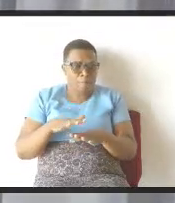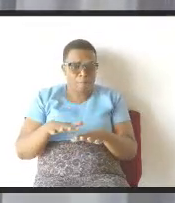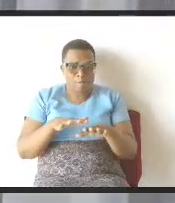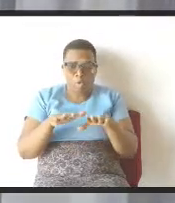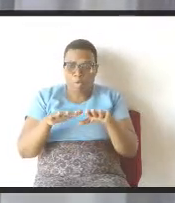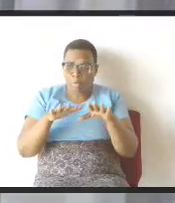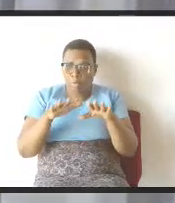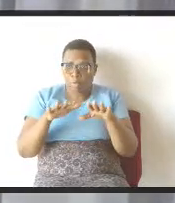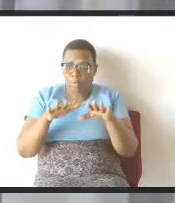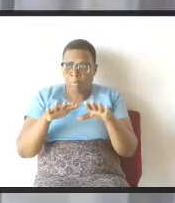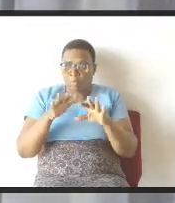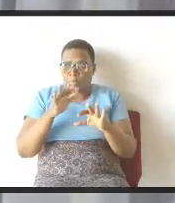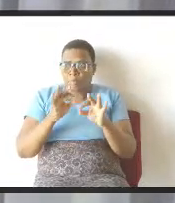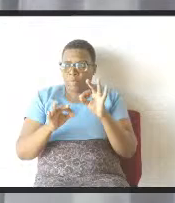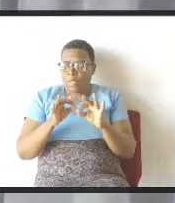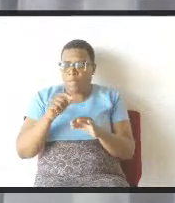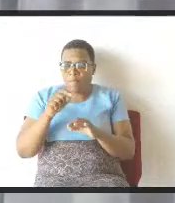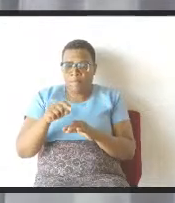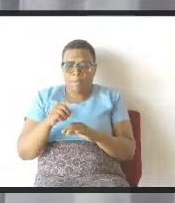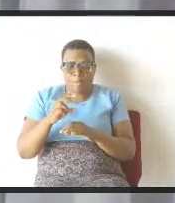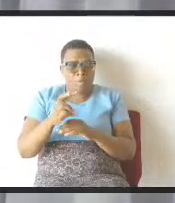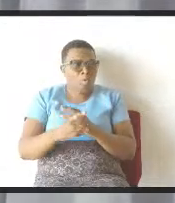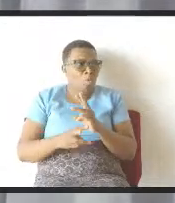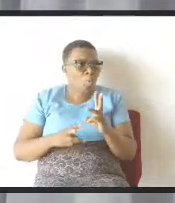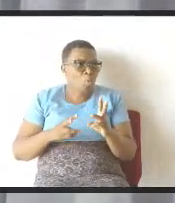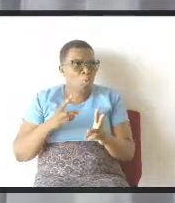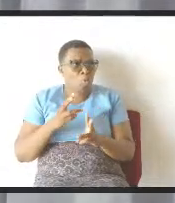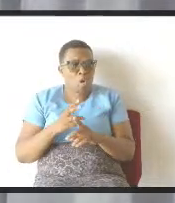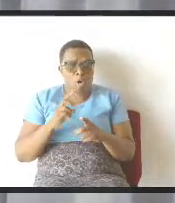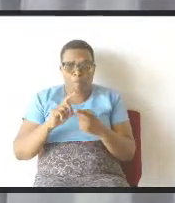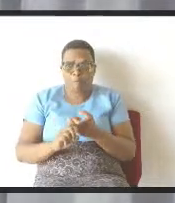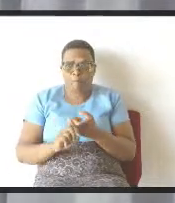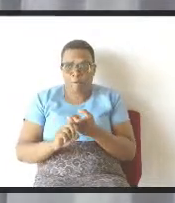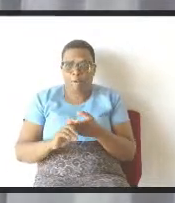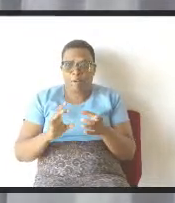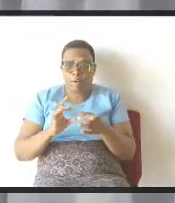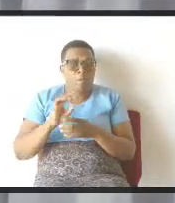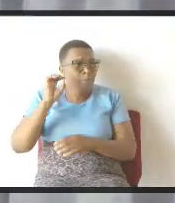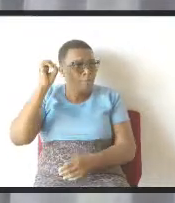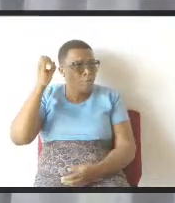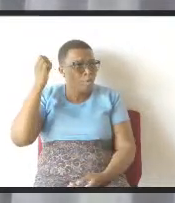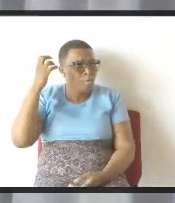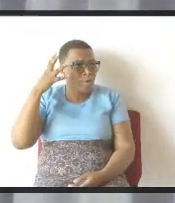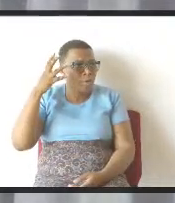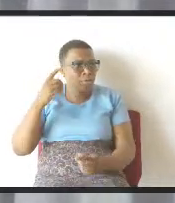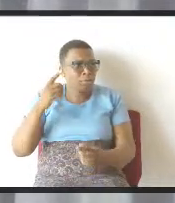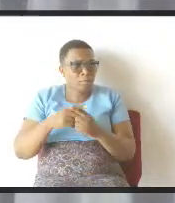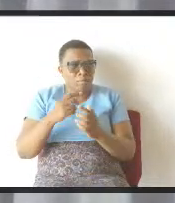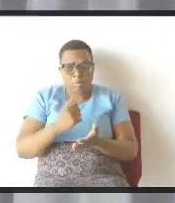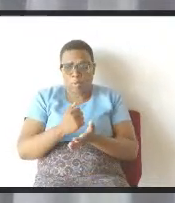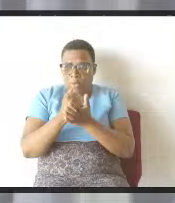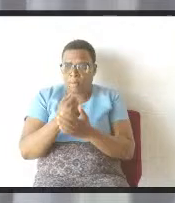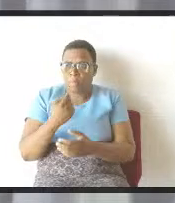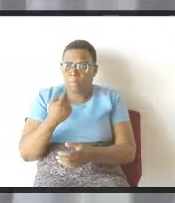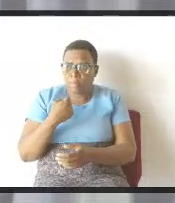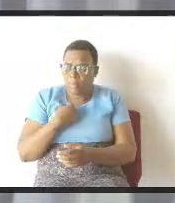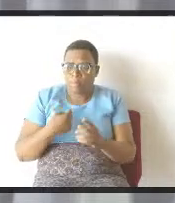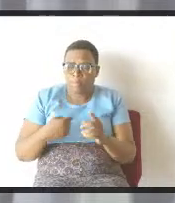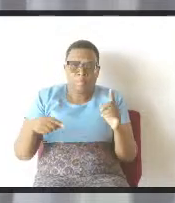Is this vile world a friend of grace to help me unto